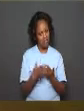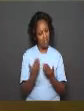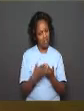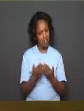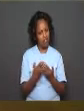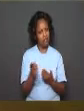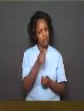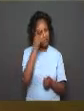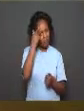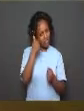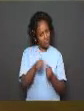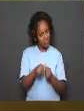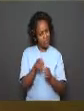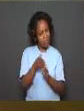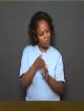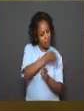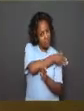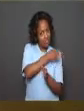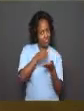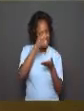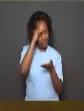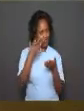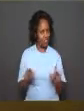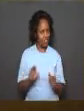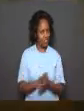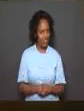to recall from your previous studies.